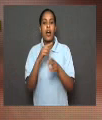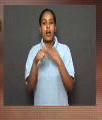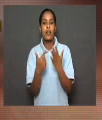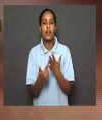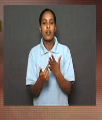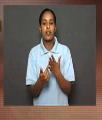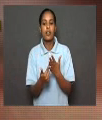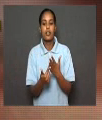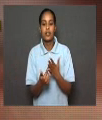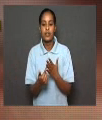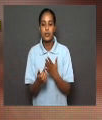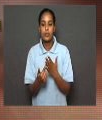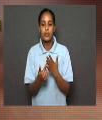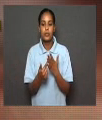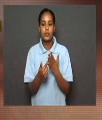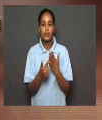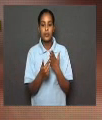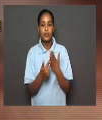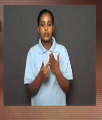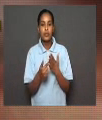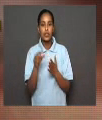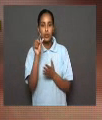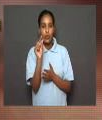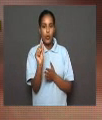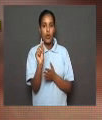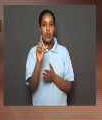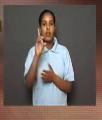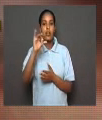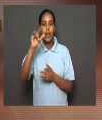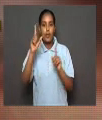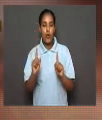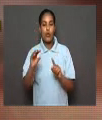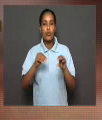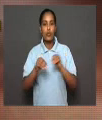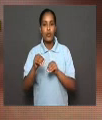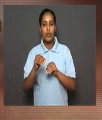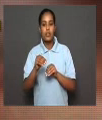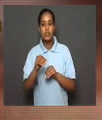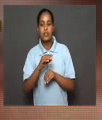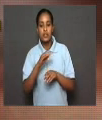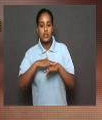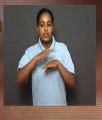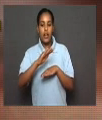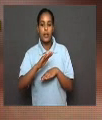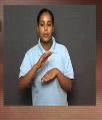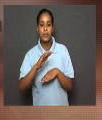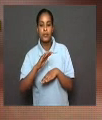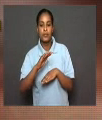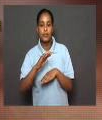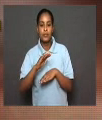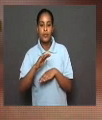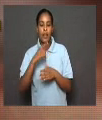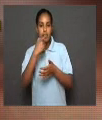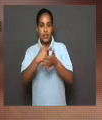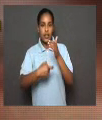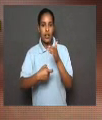However, methyl chloride has a smaller dipole moment than ethanol.